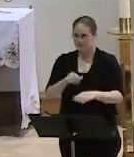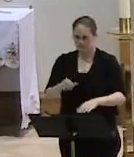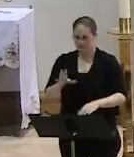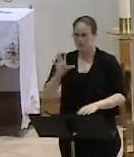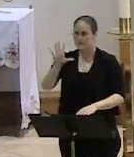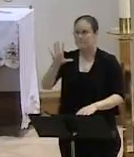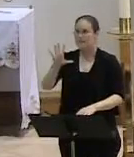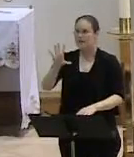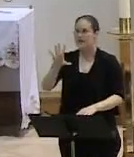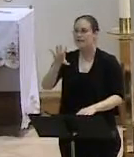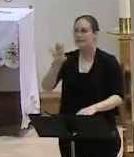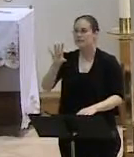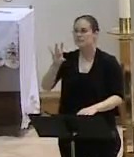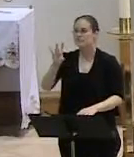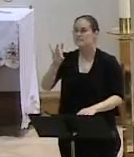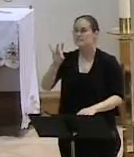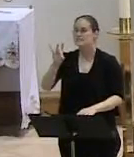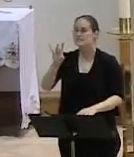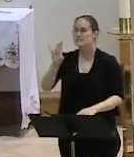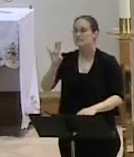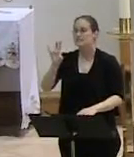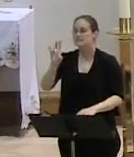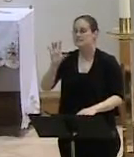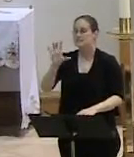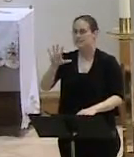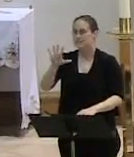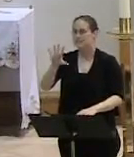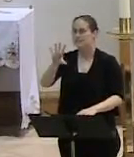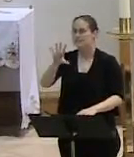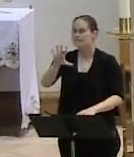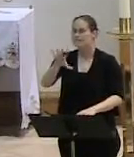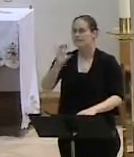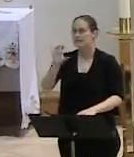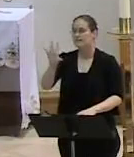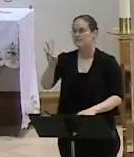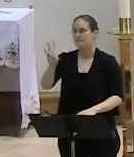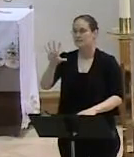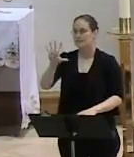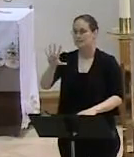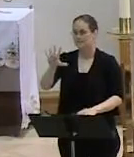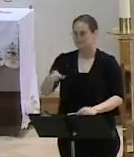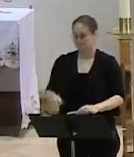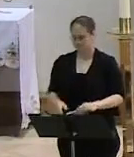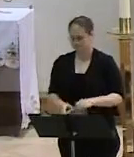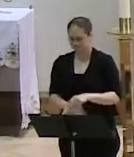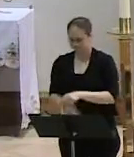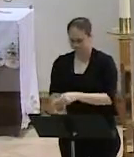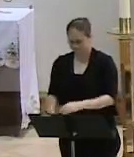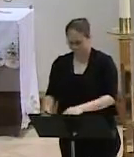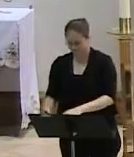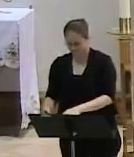number 575 in your black hymnal, Faith of Our Fathers, number 575 in your hymnal.